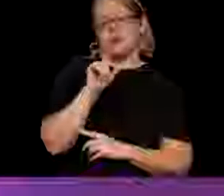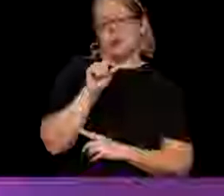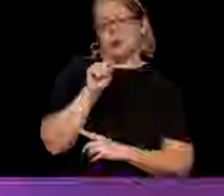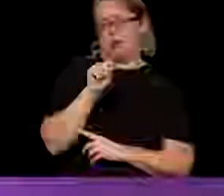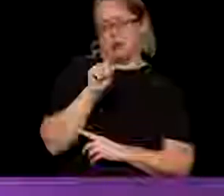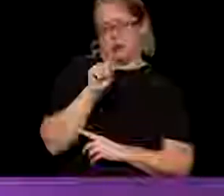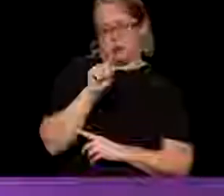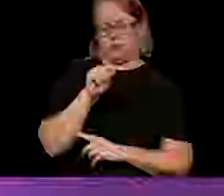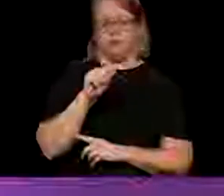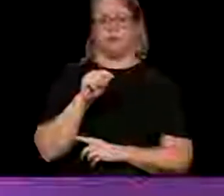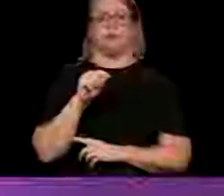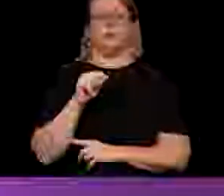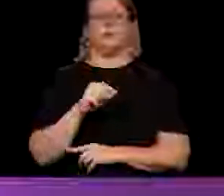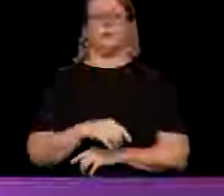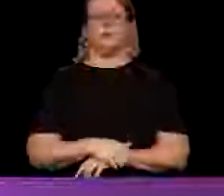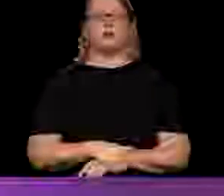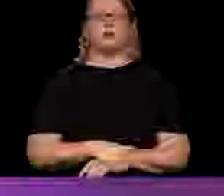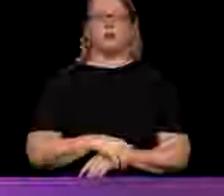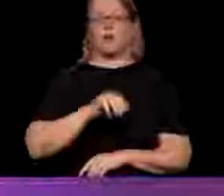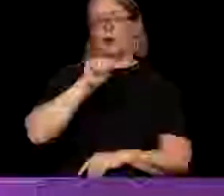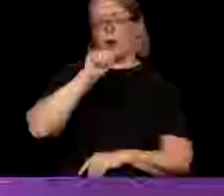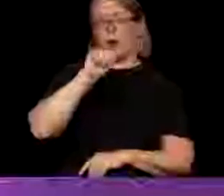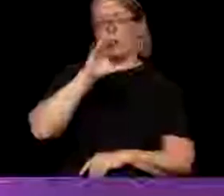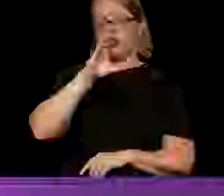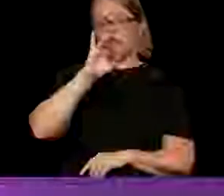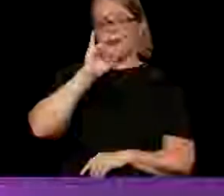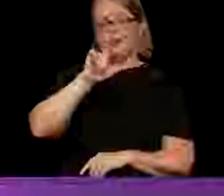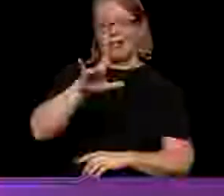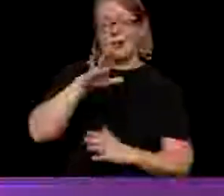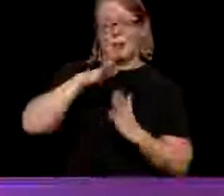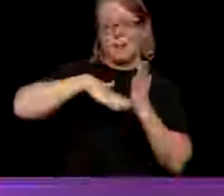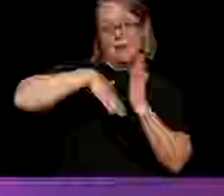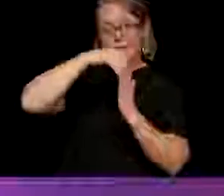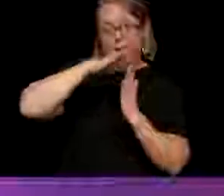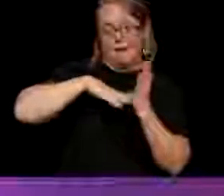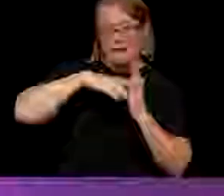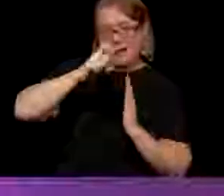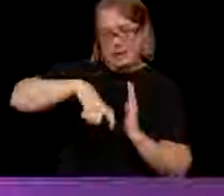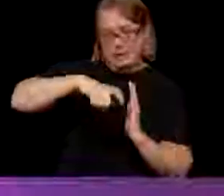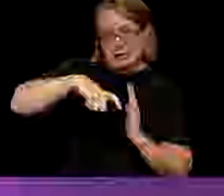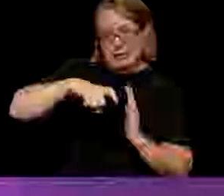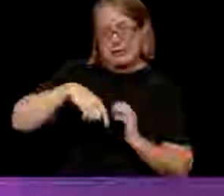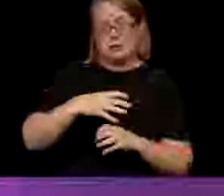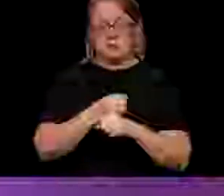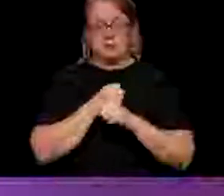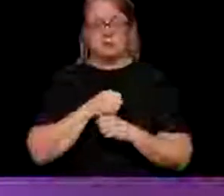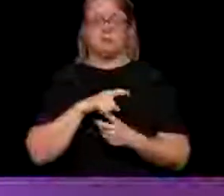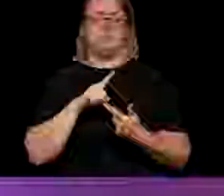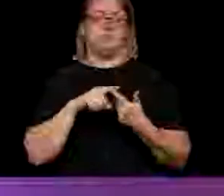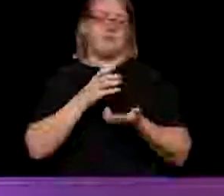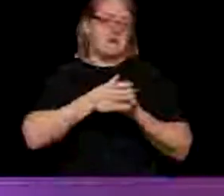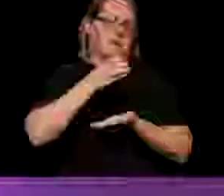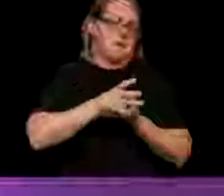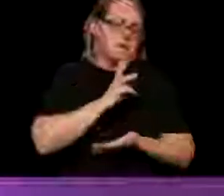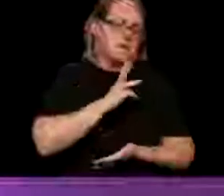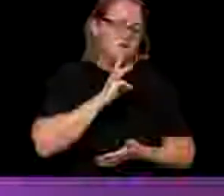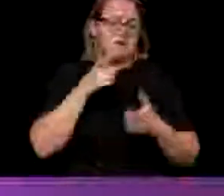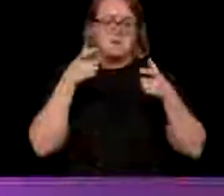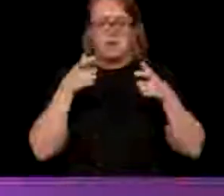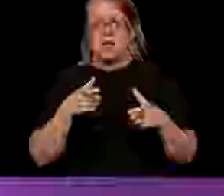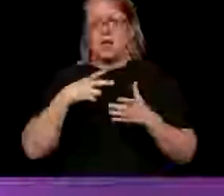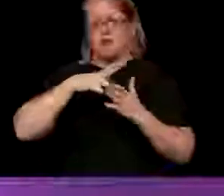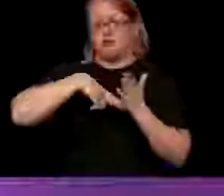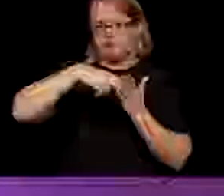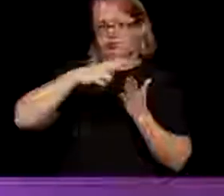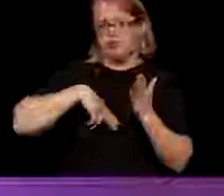20, but you can pick any size. We're going to be using acrylic paint today, and we have a few different paint brushes. You